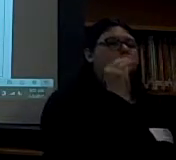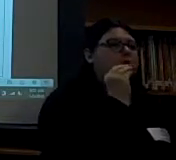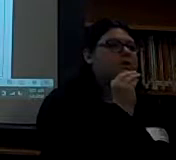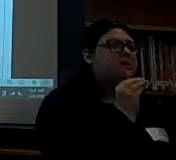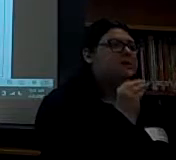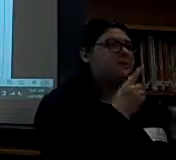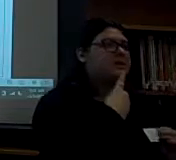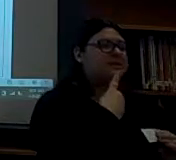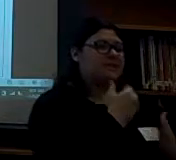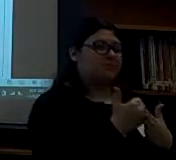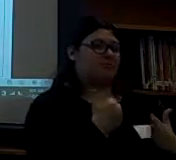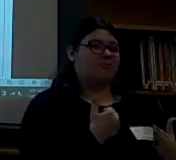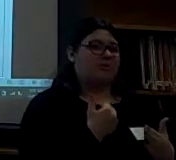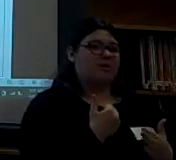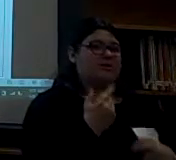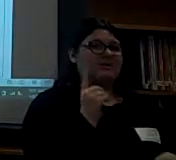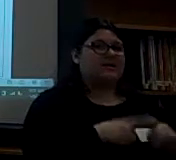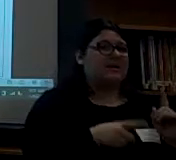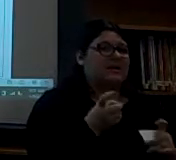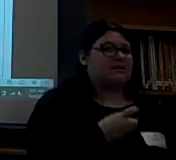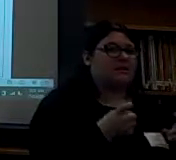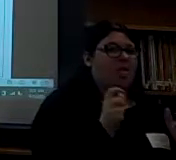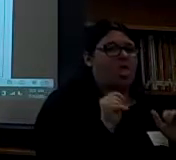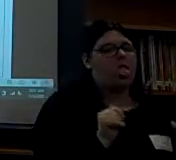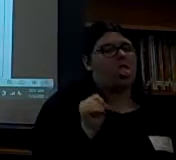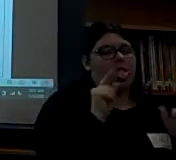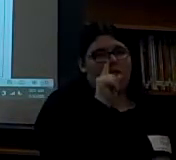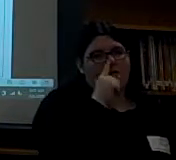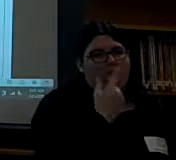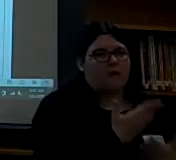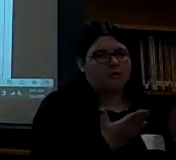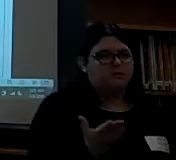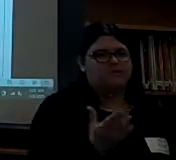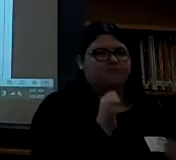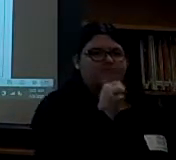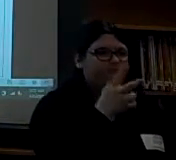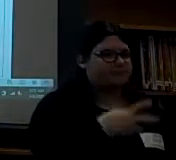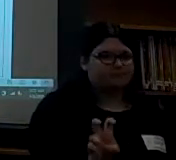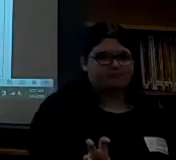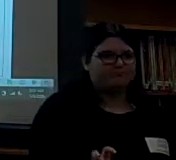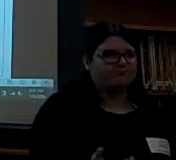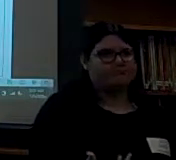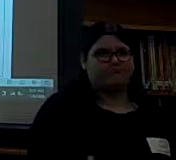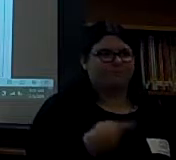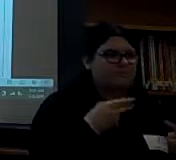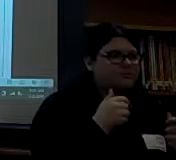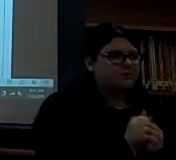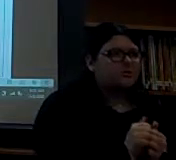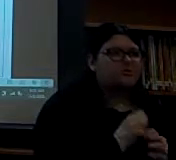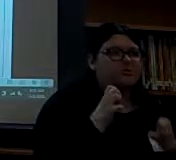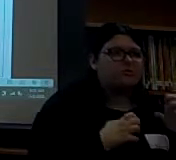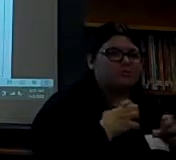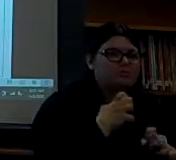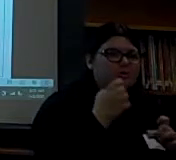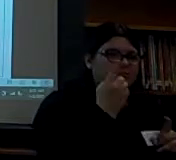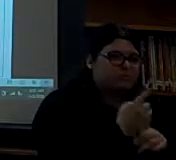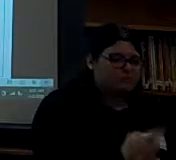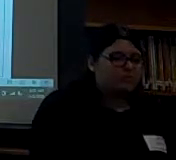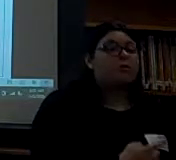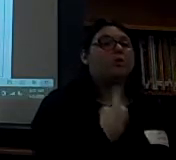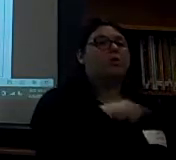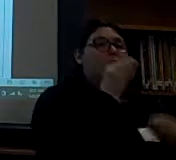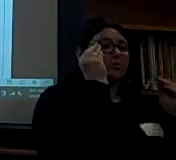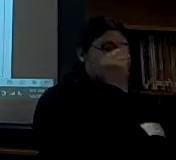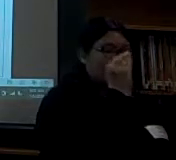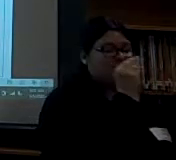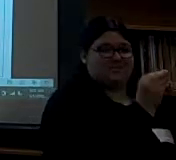the very beginning, they don't know how to handle monotonous tasks, they don't know how to handle transitions, they struggle with emotional regulation. Well, guess what? We